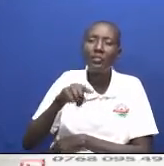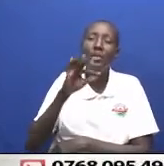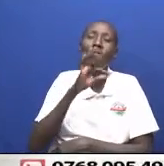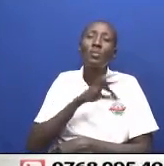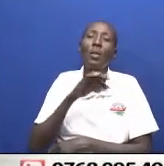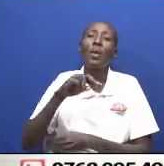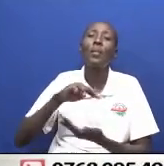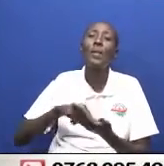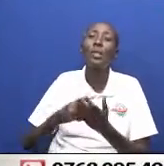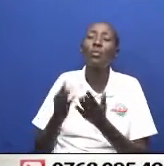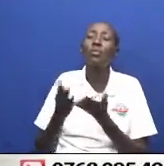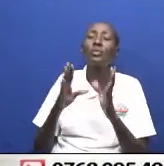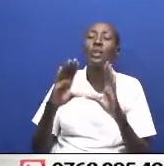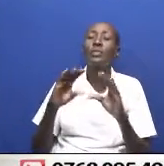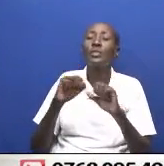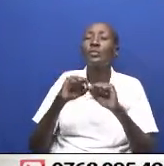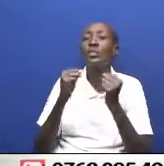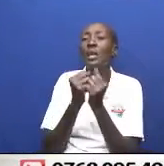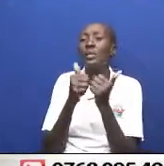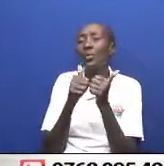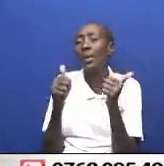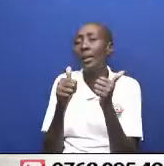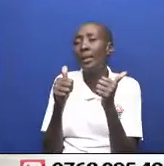to the society.